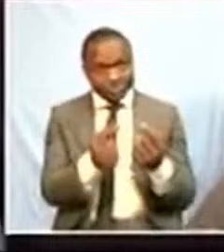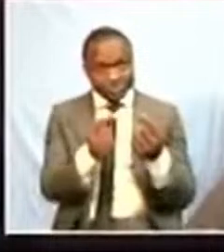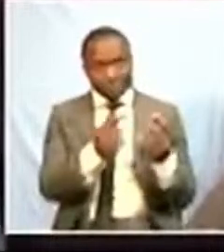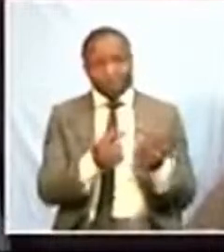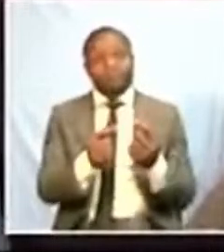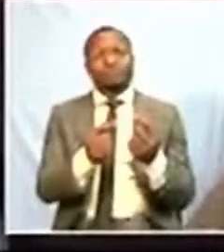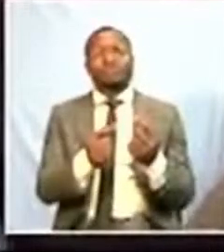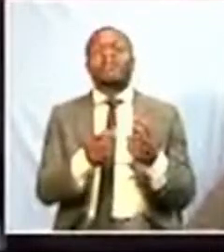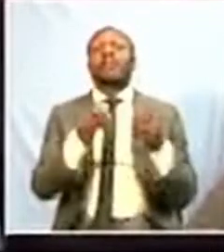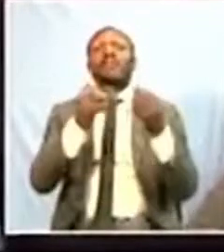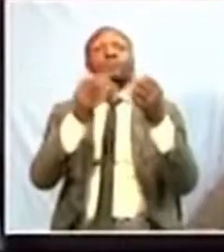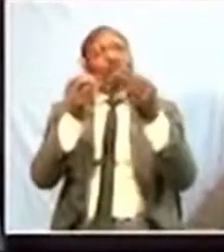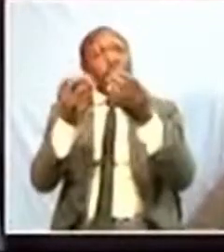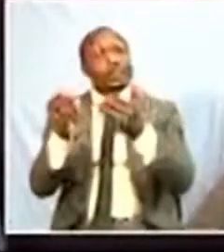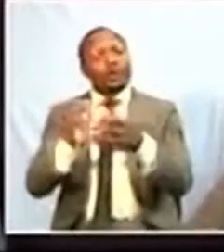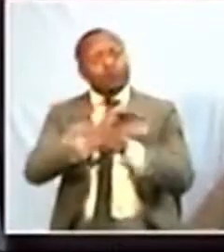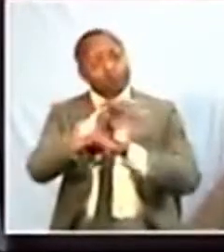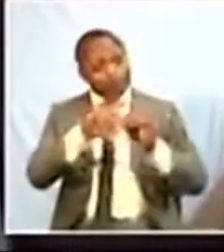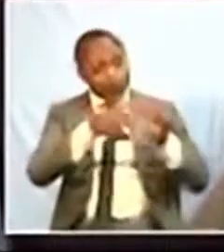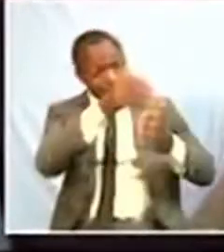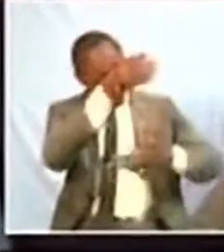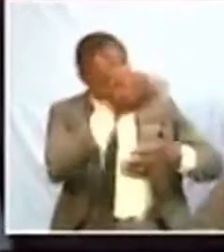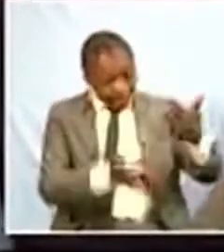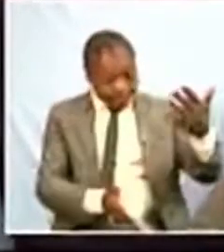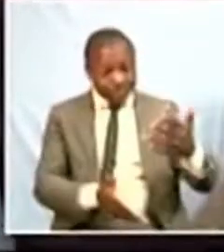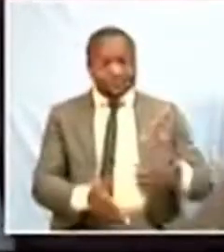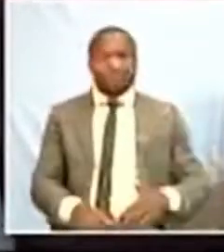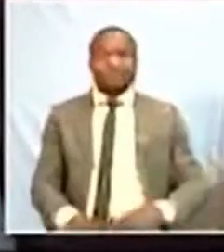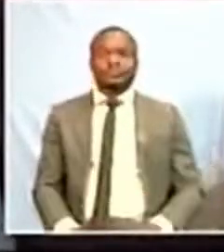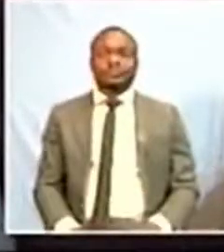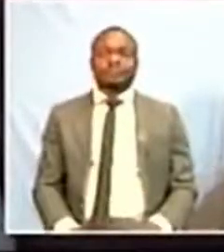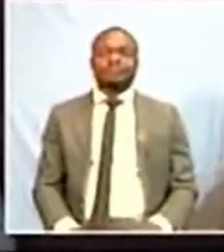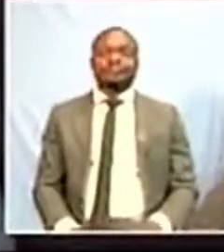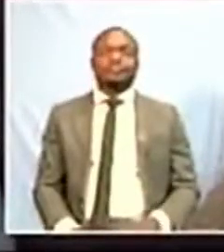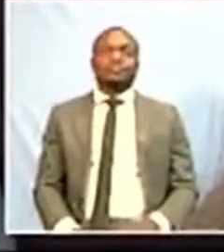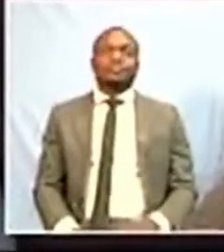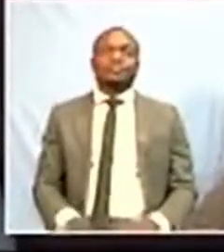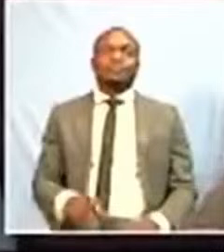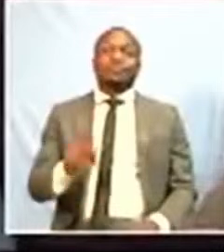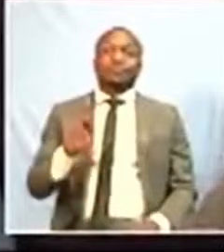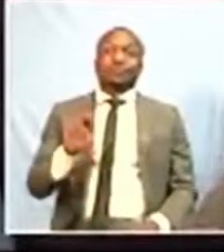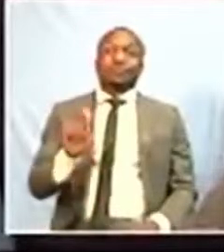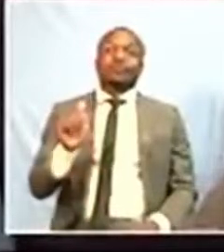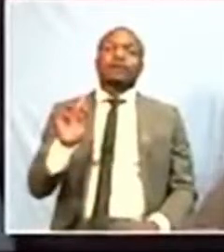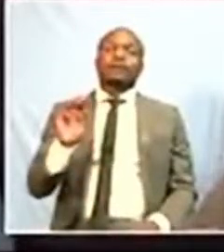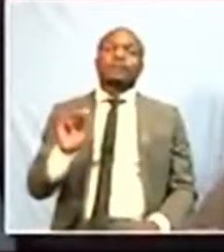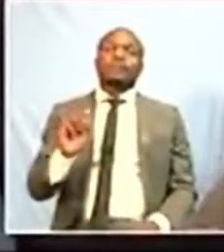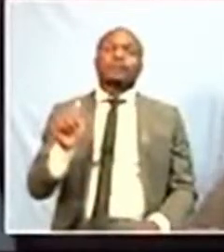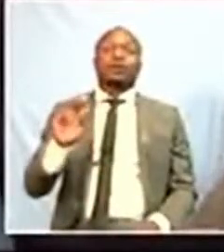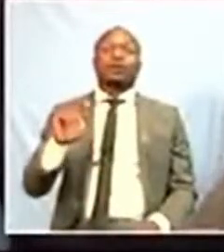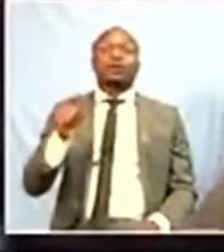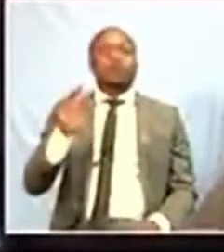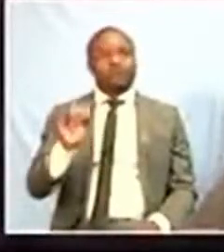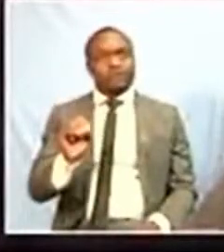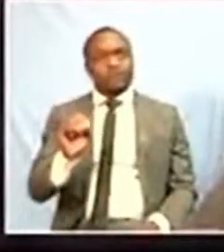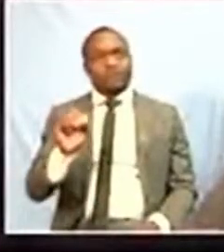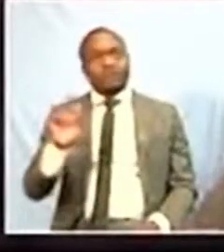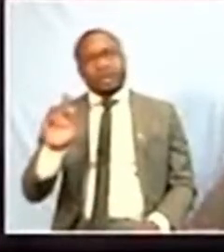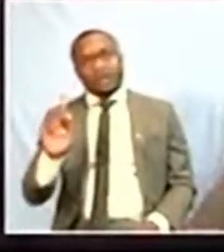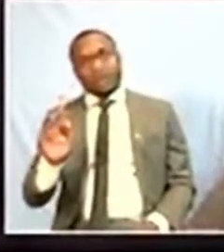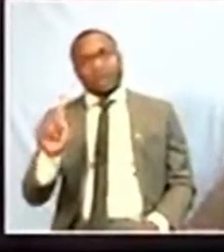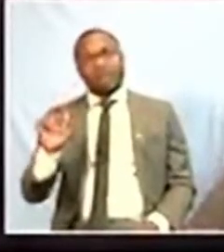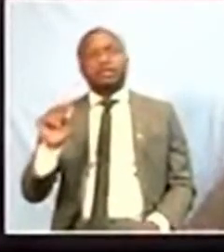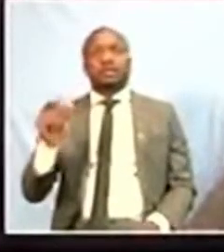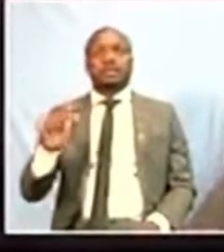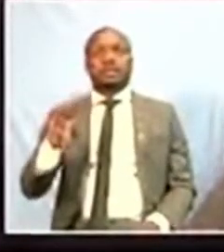cited. There are many, all of them. Specifically on the Kamakonde and the Kandabwe.